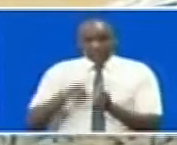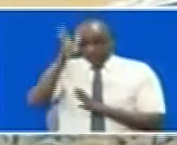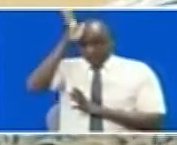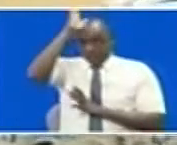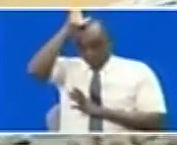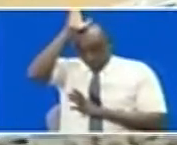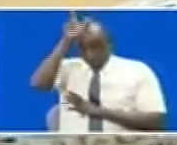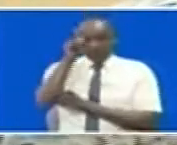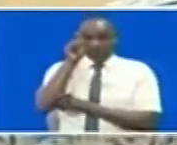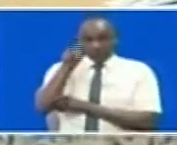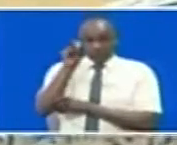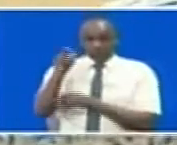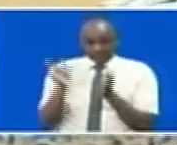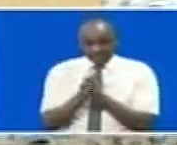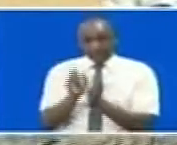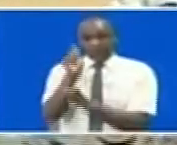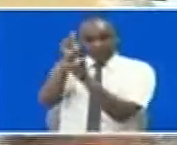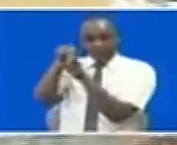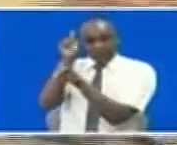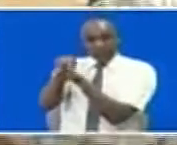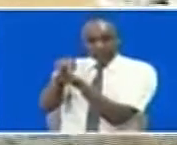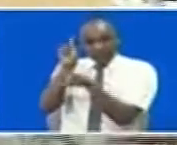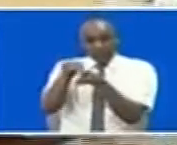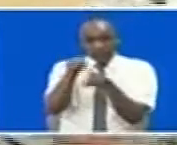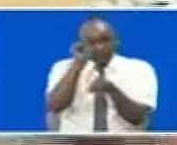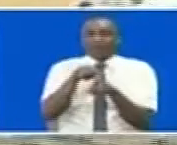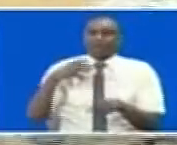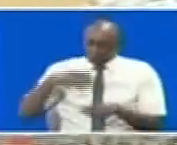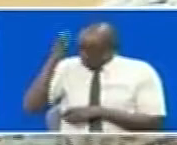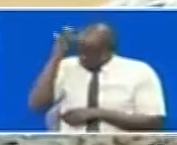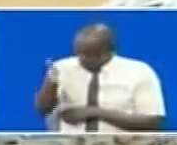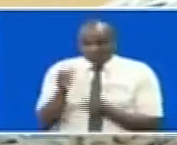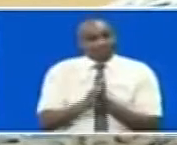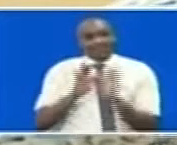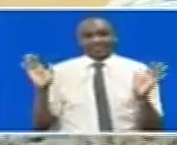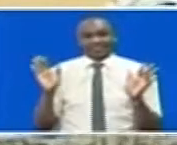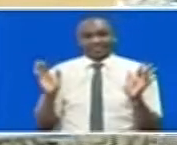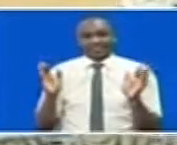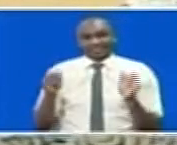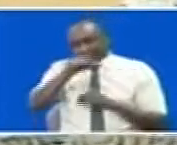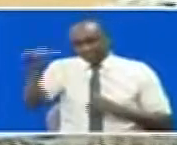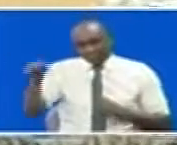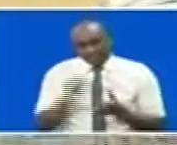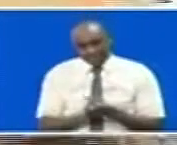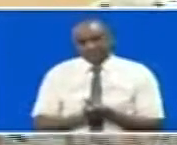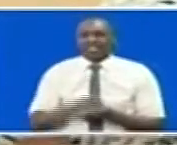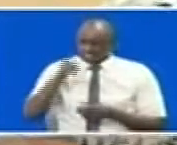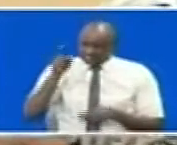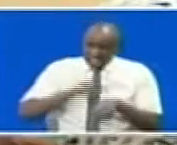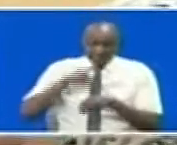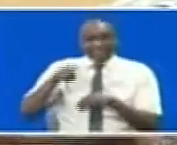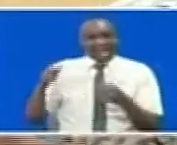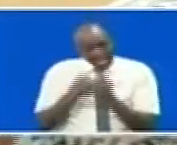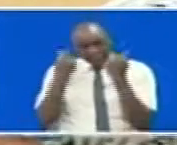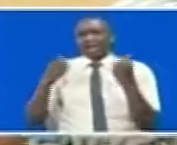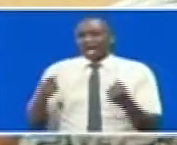that leaves no hen untouched. So people knew him as Kukubenda wa Sabanga, you know. And it went on like